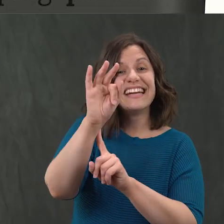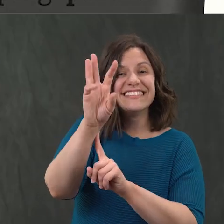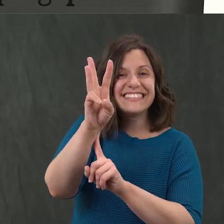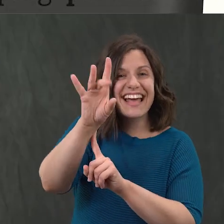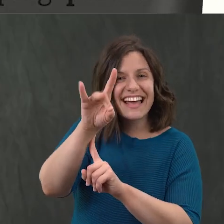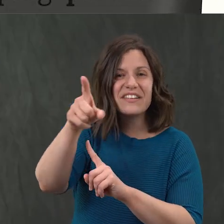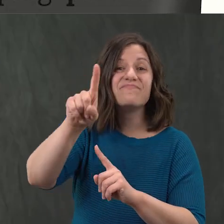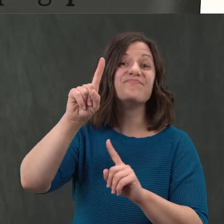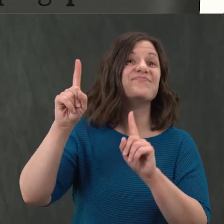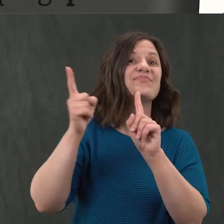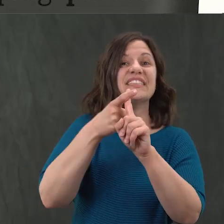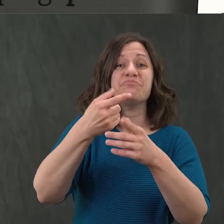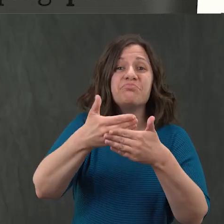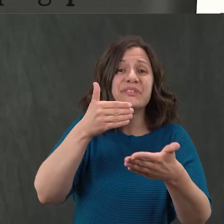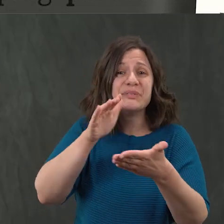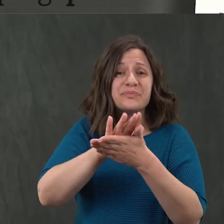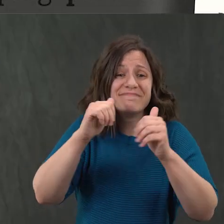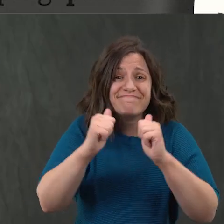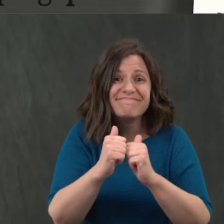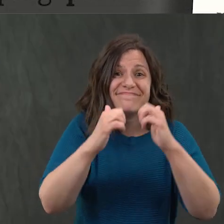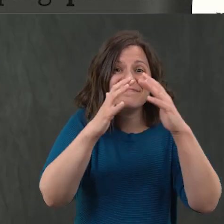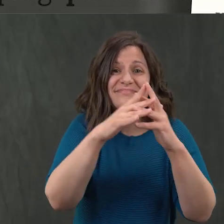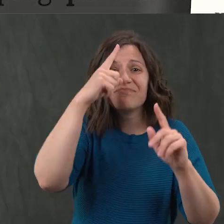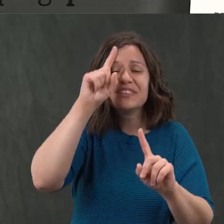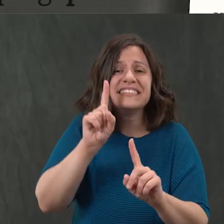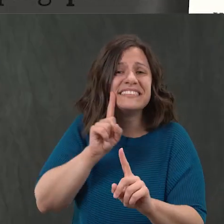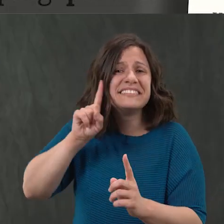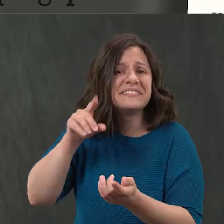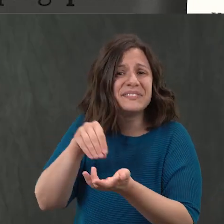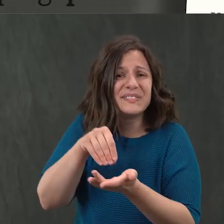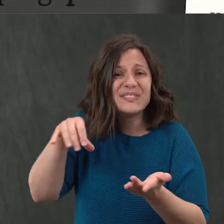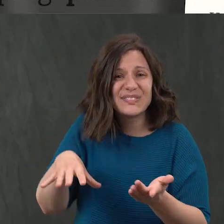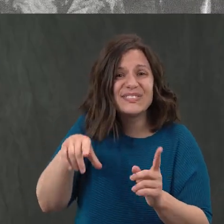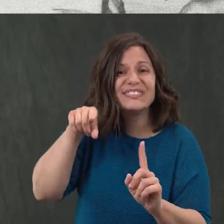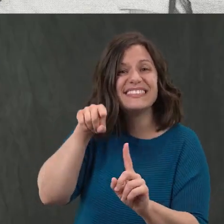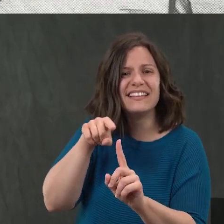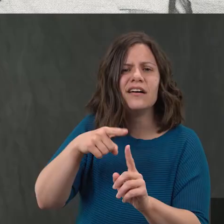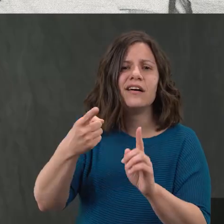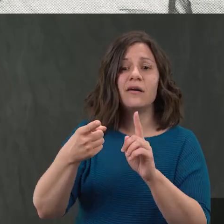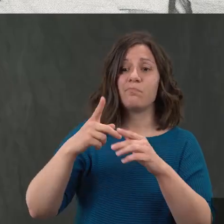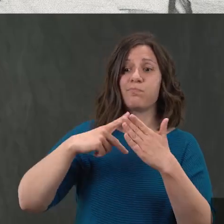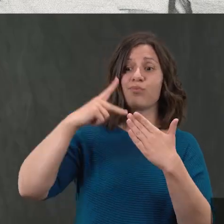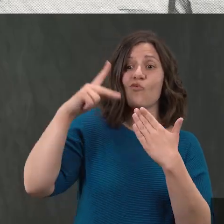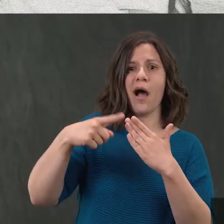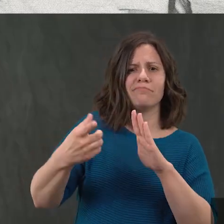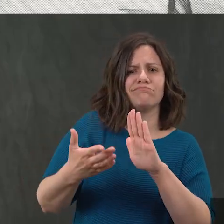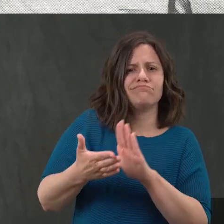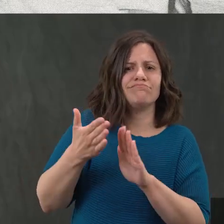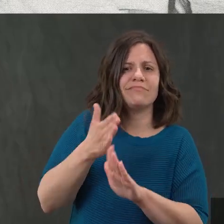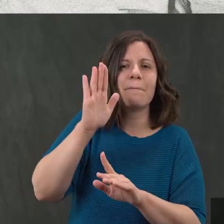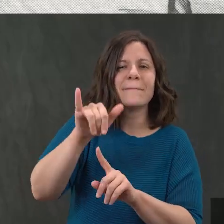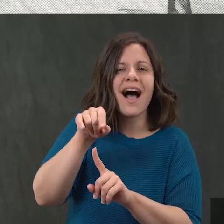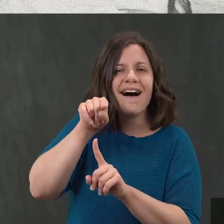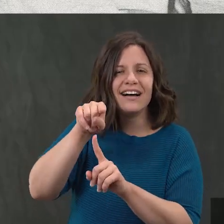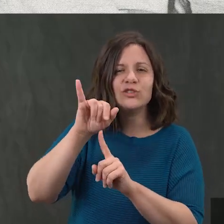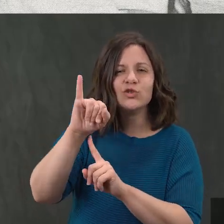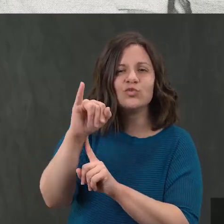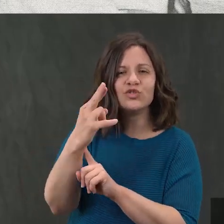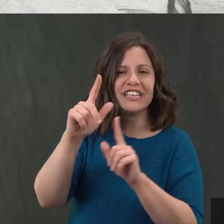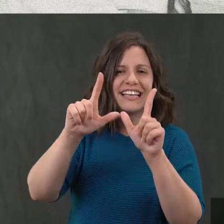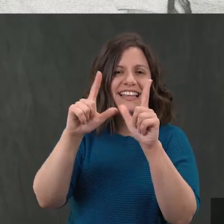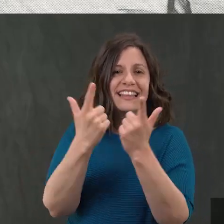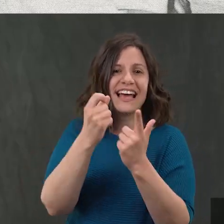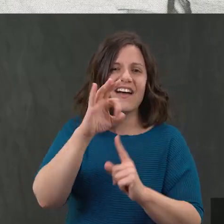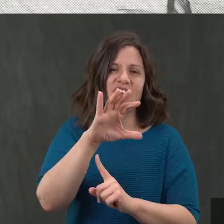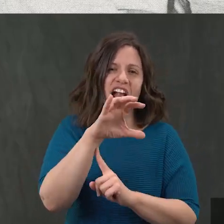In 1968, the first preschool for students who are deaf began. The program was led by the Junior League of Colorado